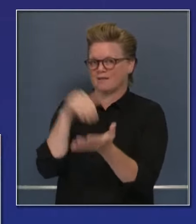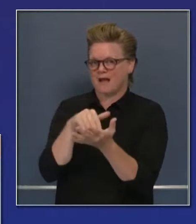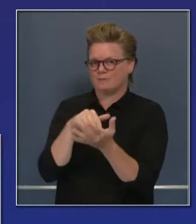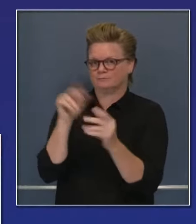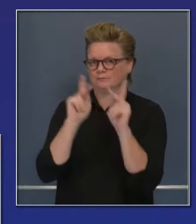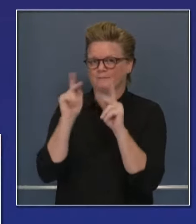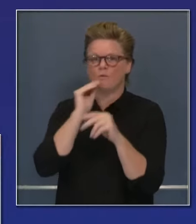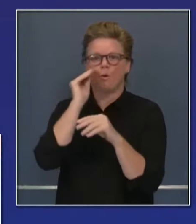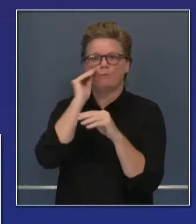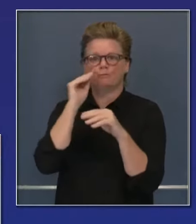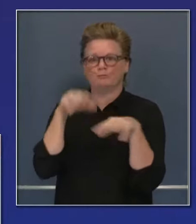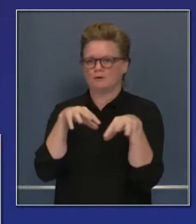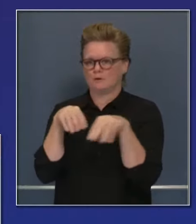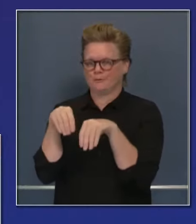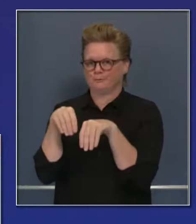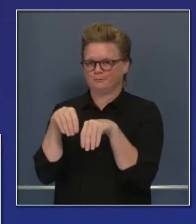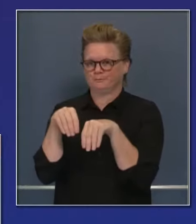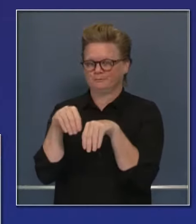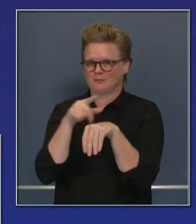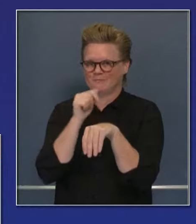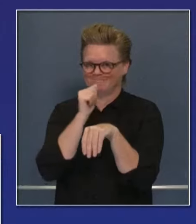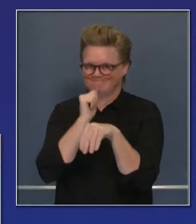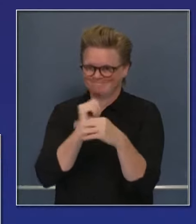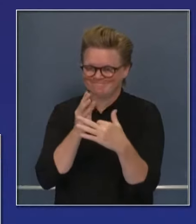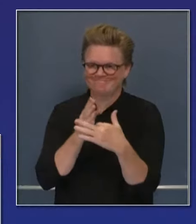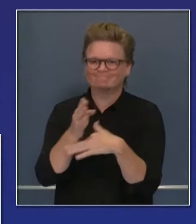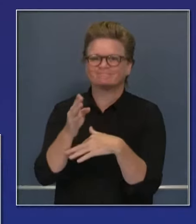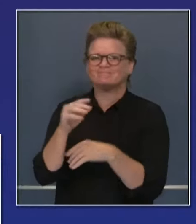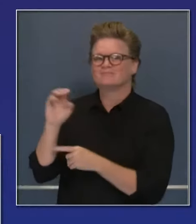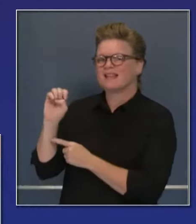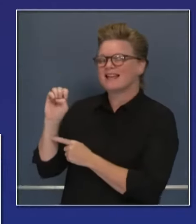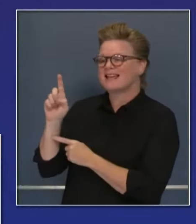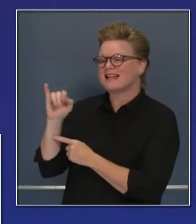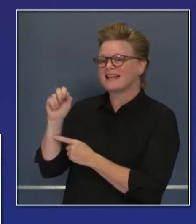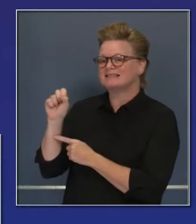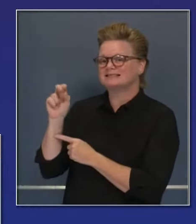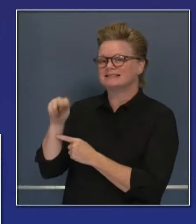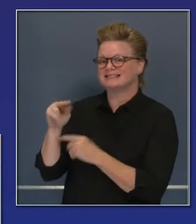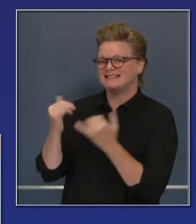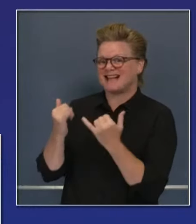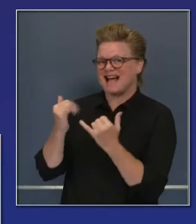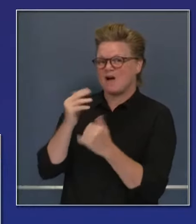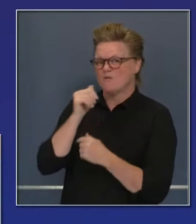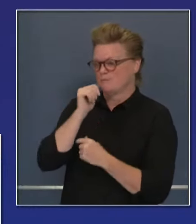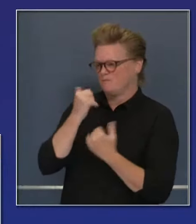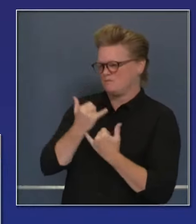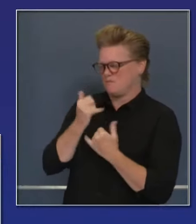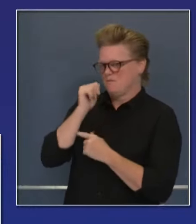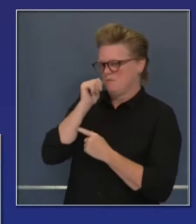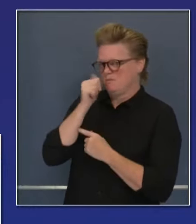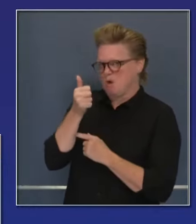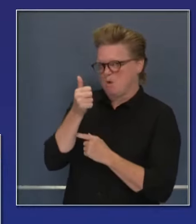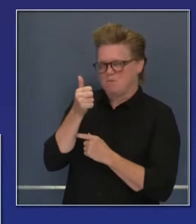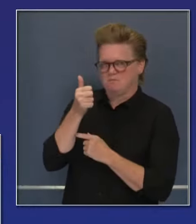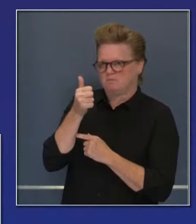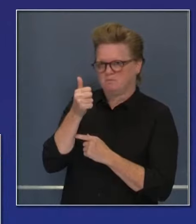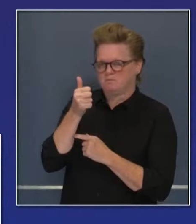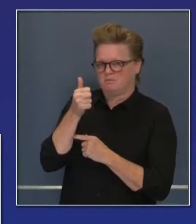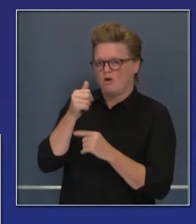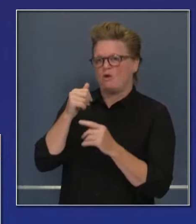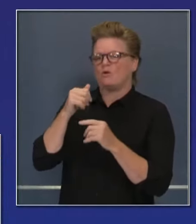PG&E's actions. Edison is looking potentially today, likely tomorrow, but potentially as early as today, to